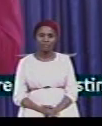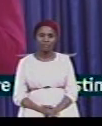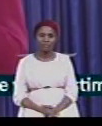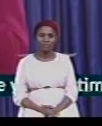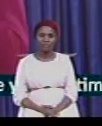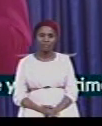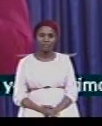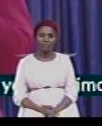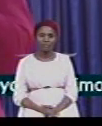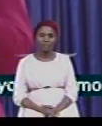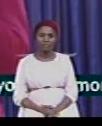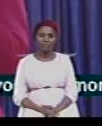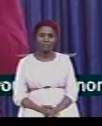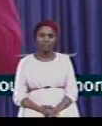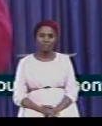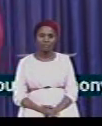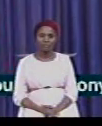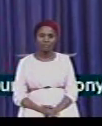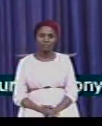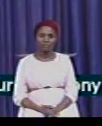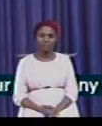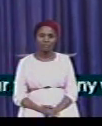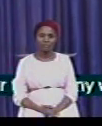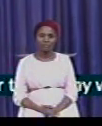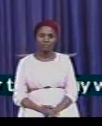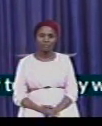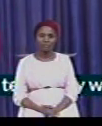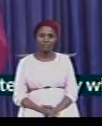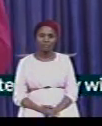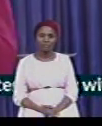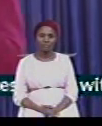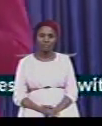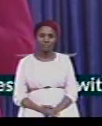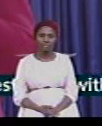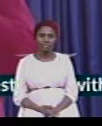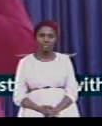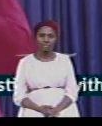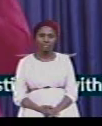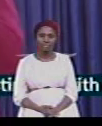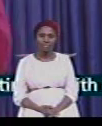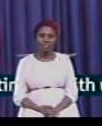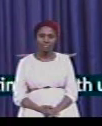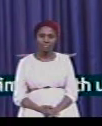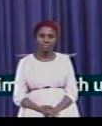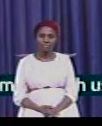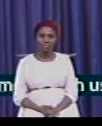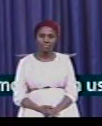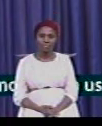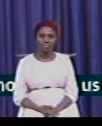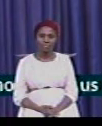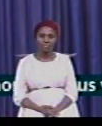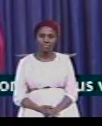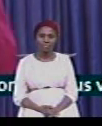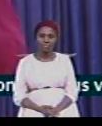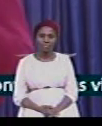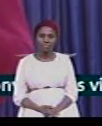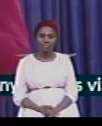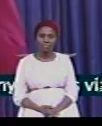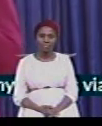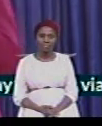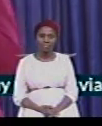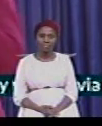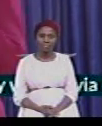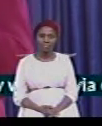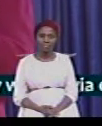and I'm amy me nante ko dru fie no afei me to ho pen me tuma dane me nan no e fri ho me nan